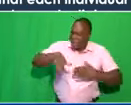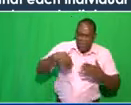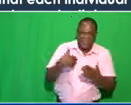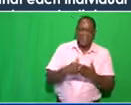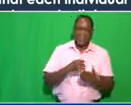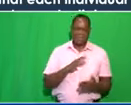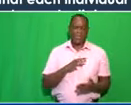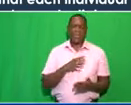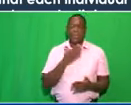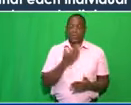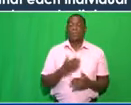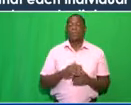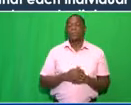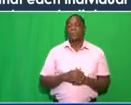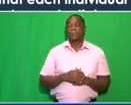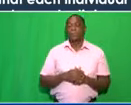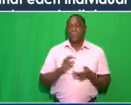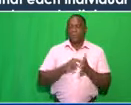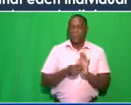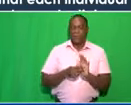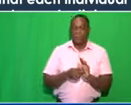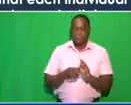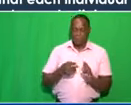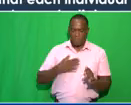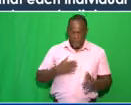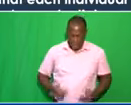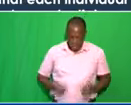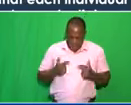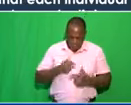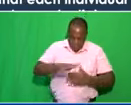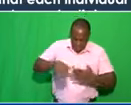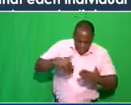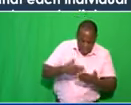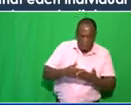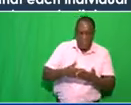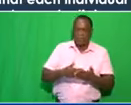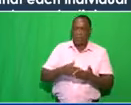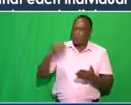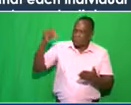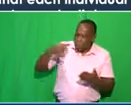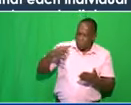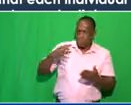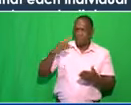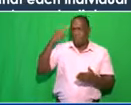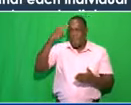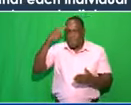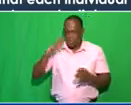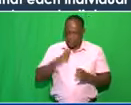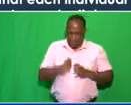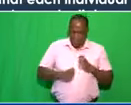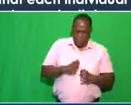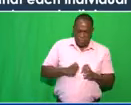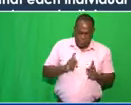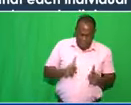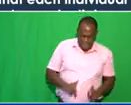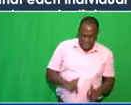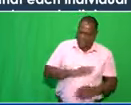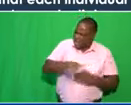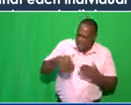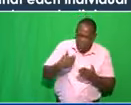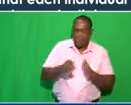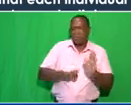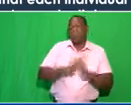to accommodate all facets of human well-being and all facets of human ability. So if it is that you